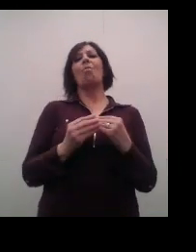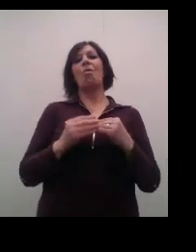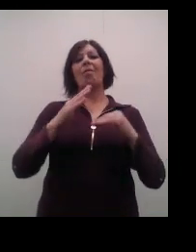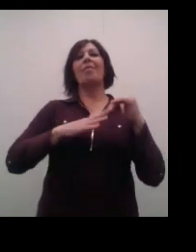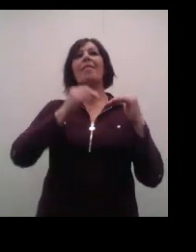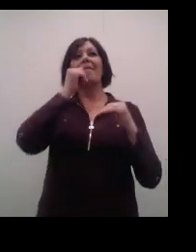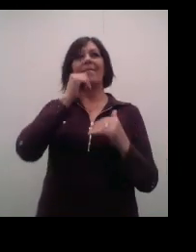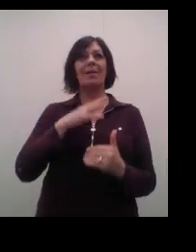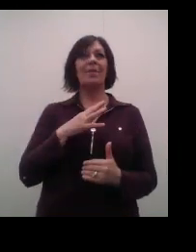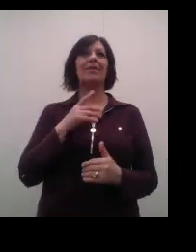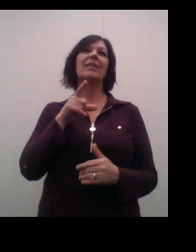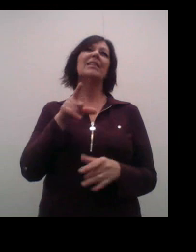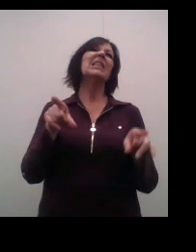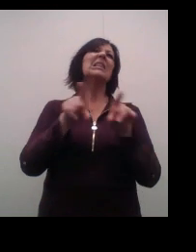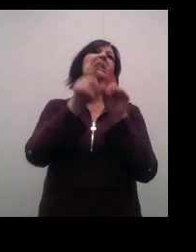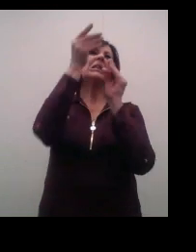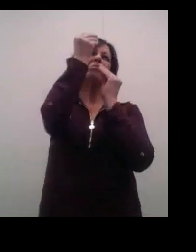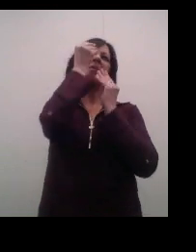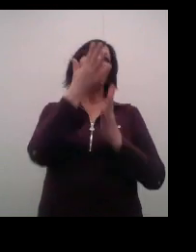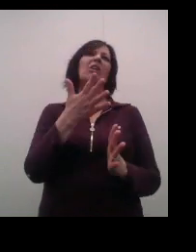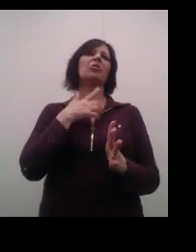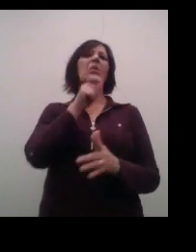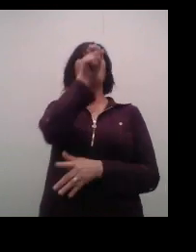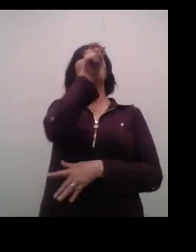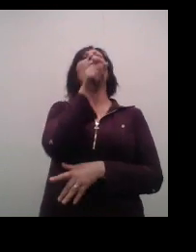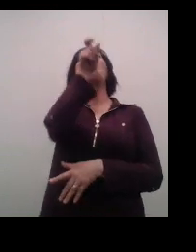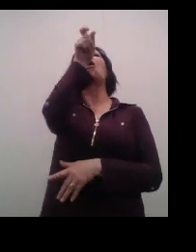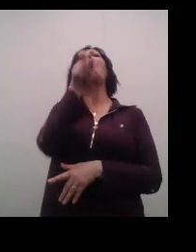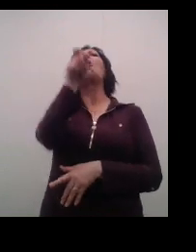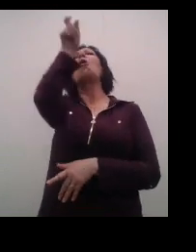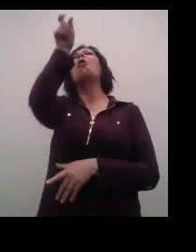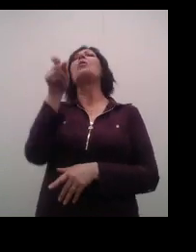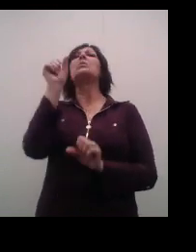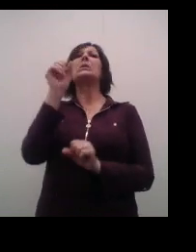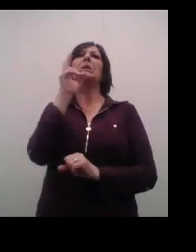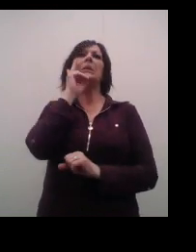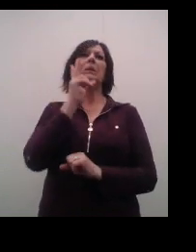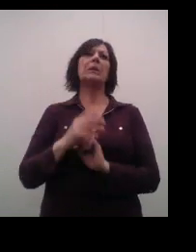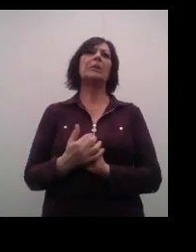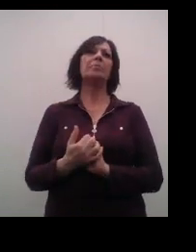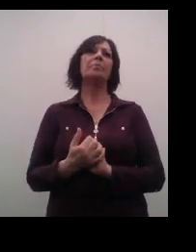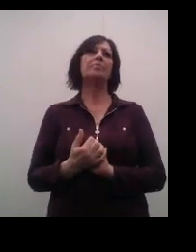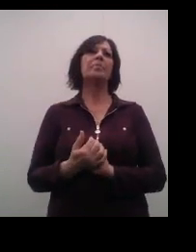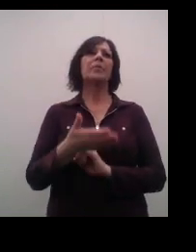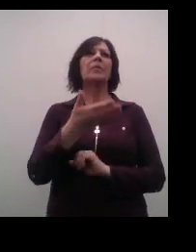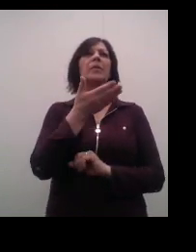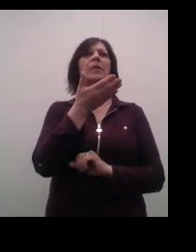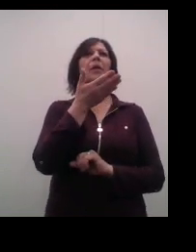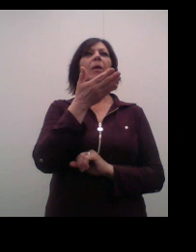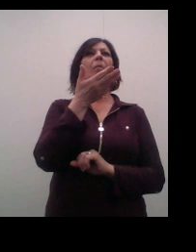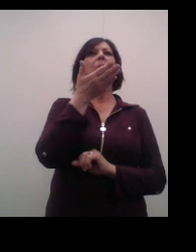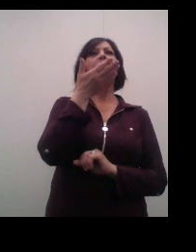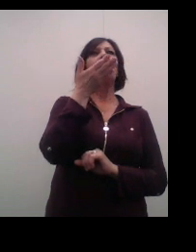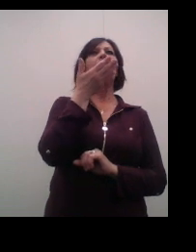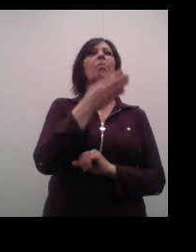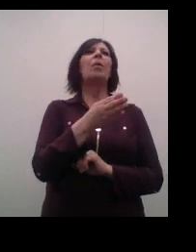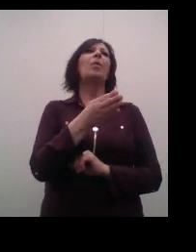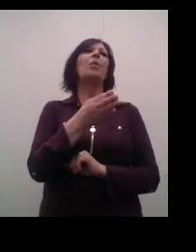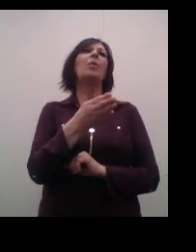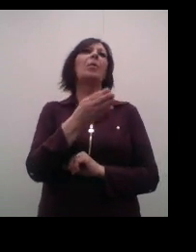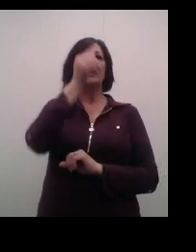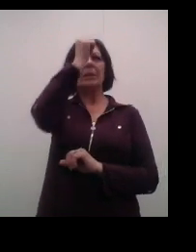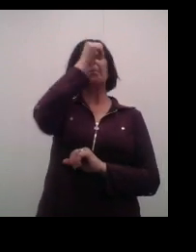This is the same sort of information, but on a bar chart, so it's a little easier to see the blue and the females with regards